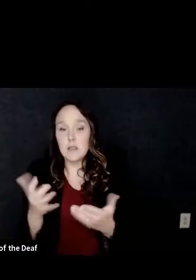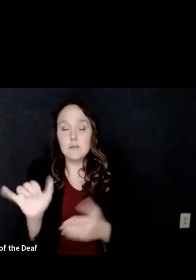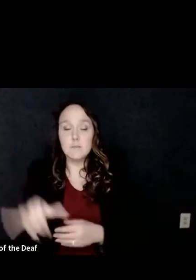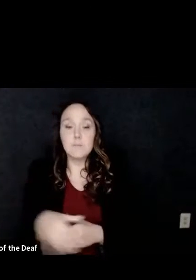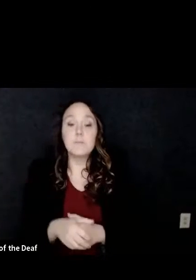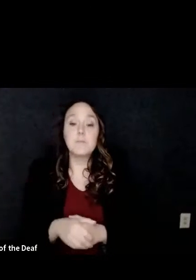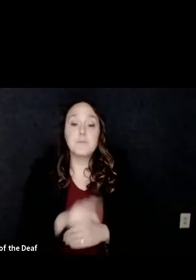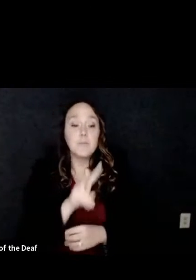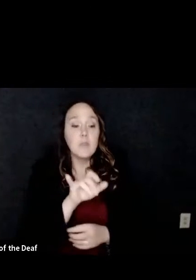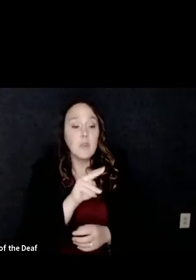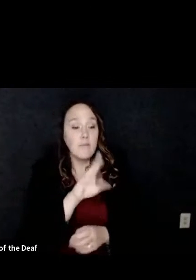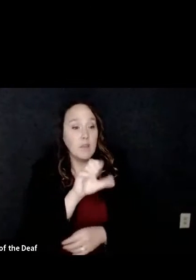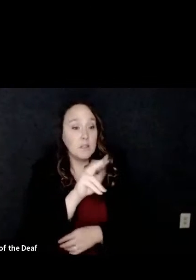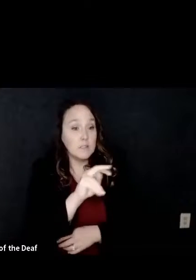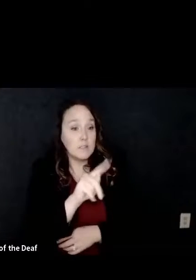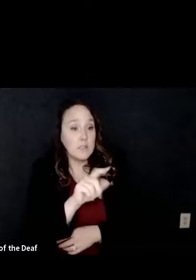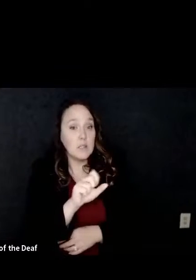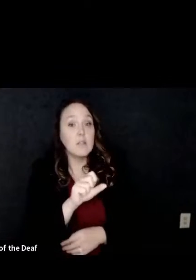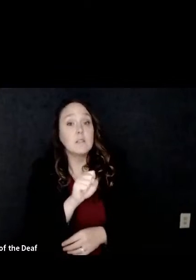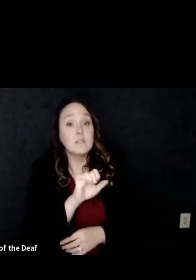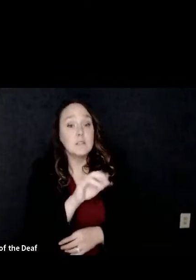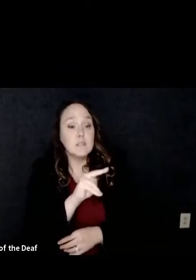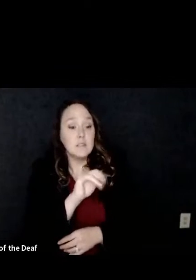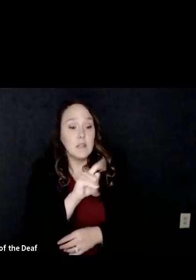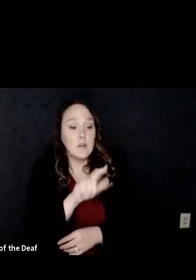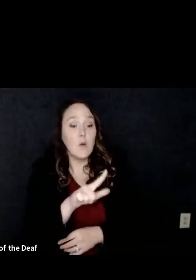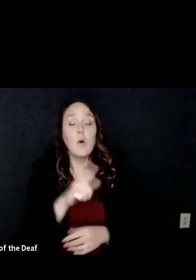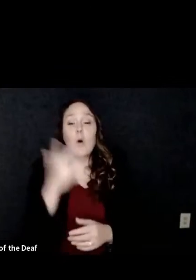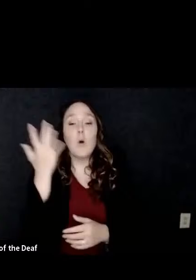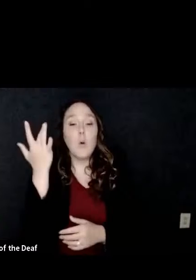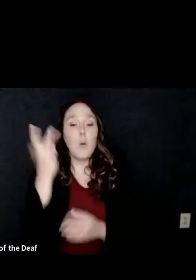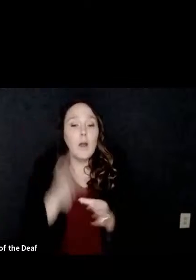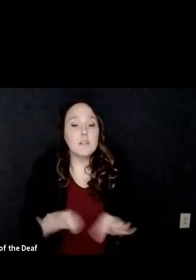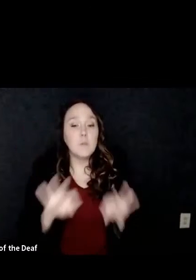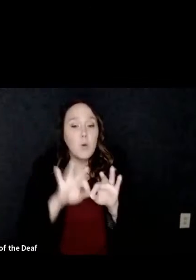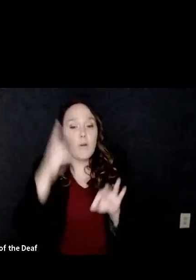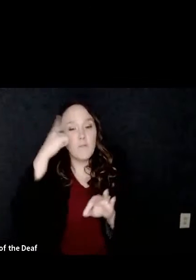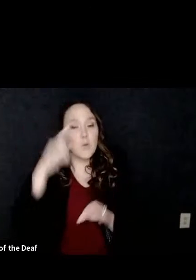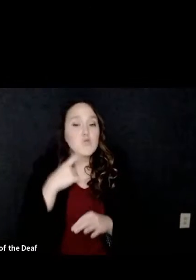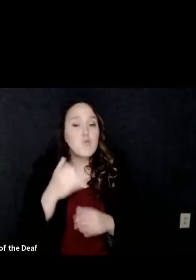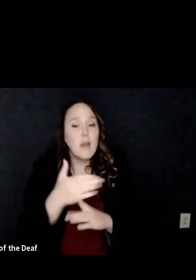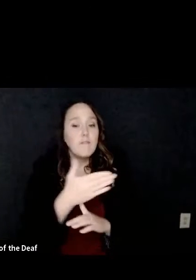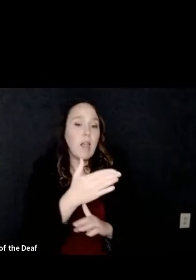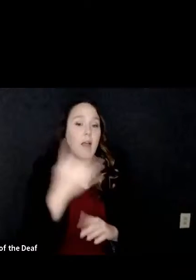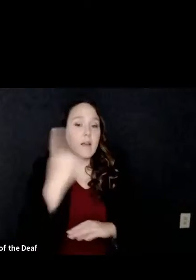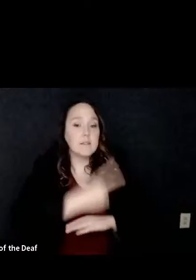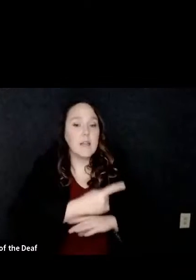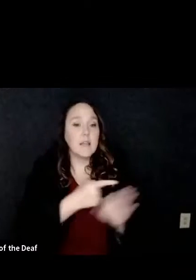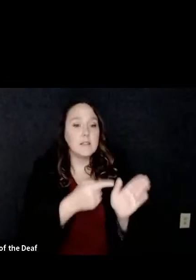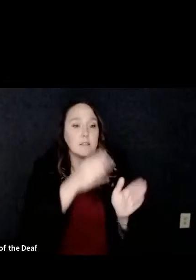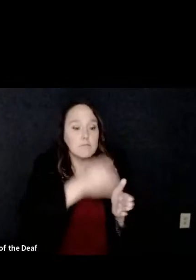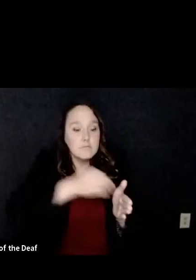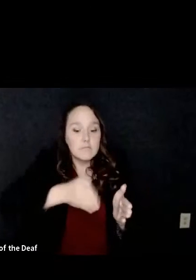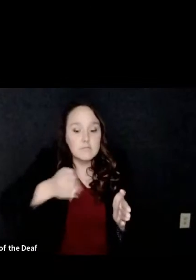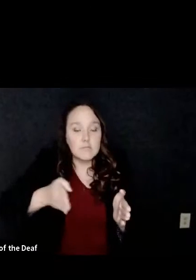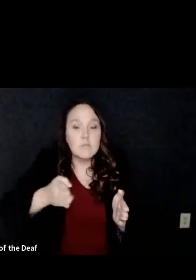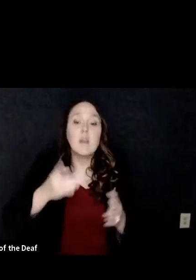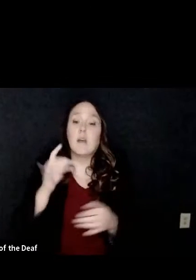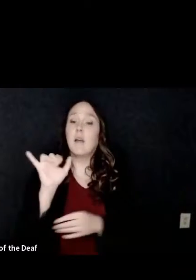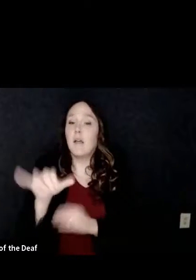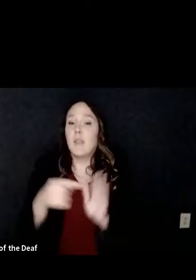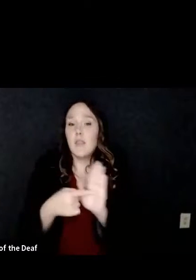with the Sentinel, why is it important for the red flag days to be in consecutive days? That's really a demonstration to us of